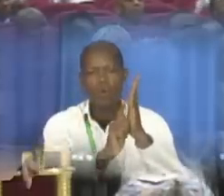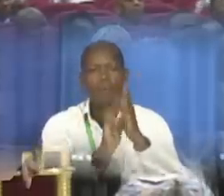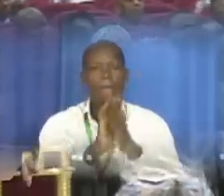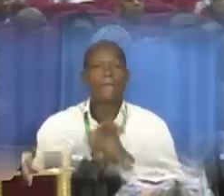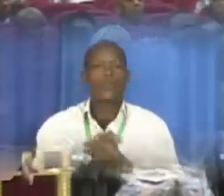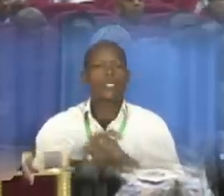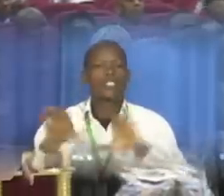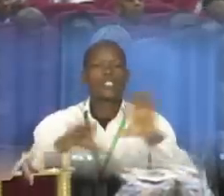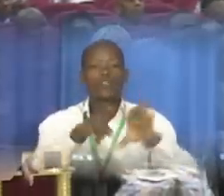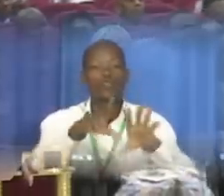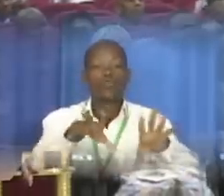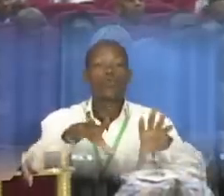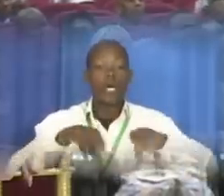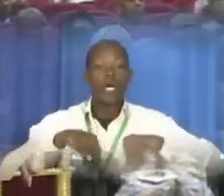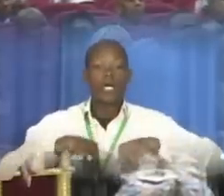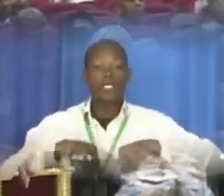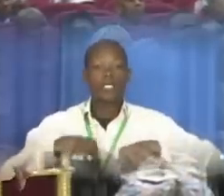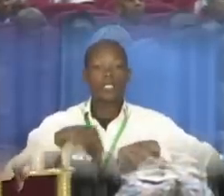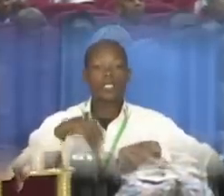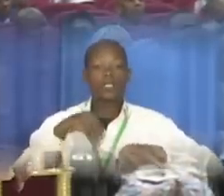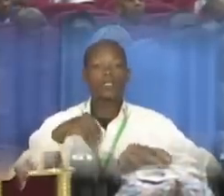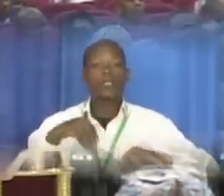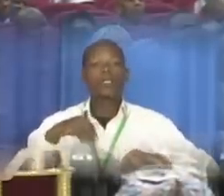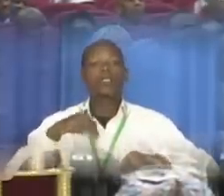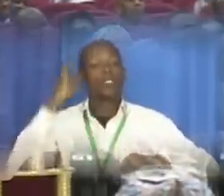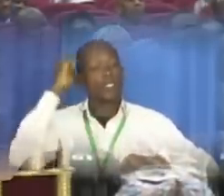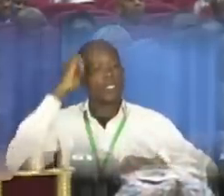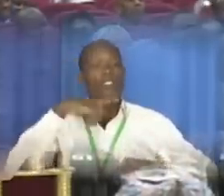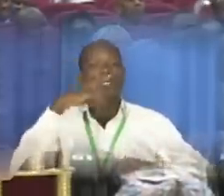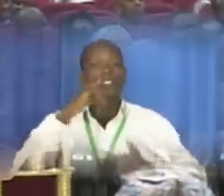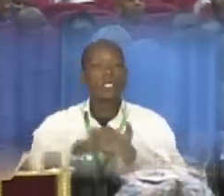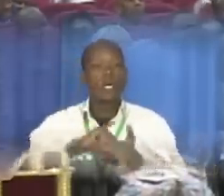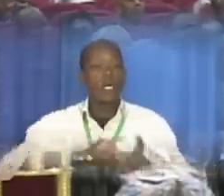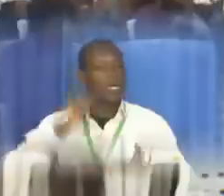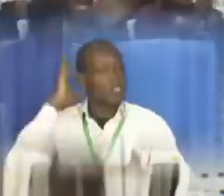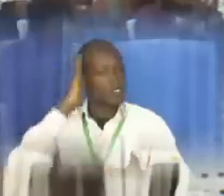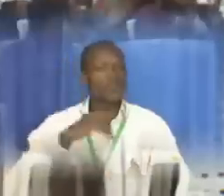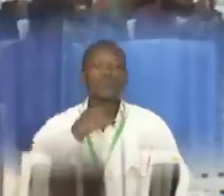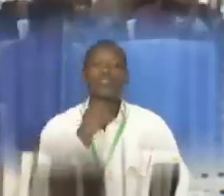So he asked me to say Happy New Year to you.